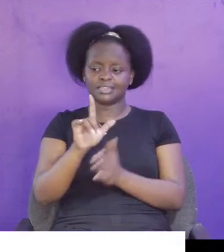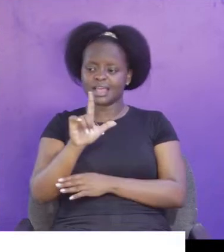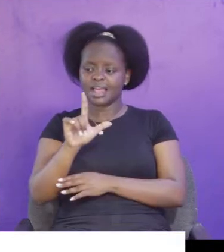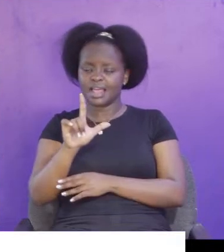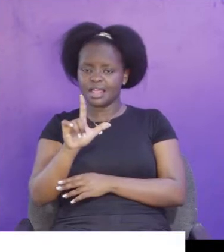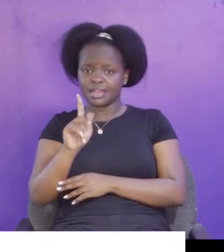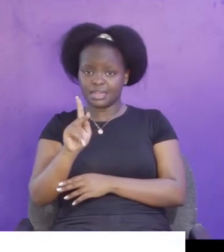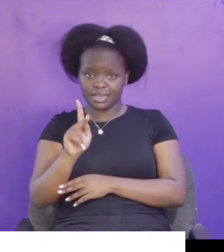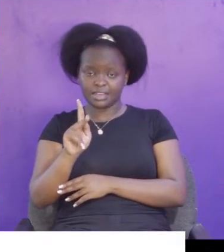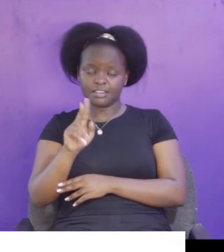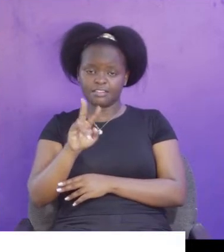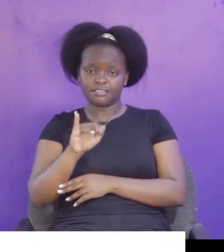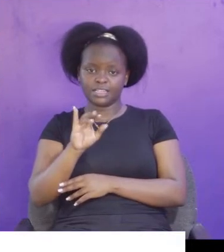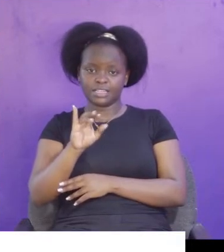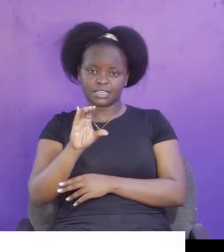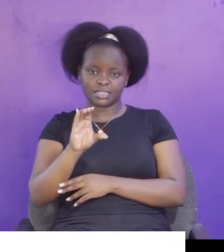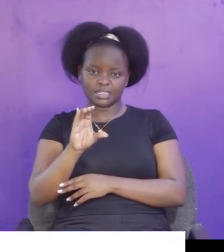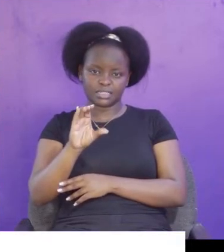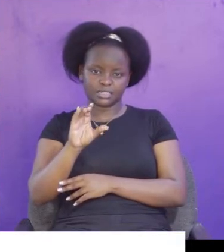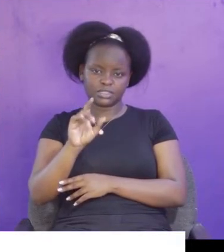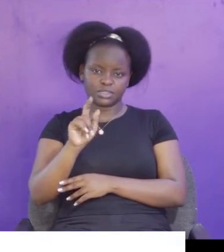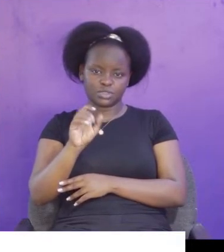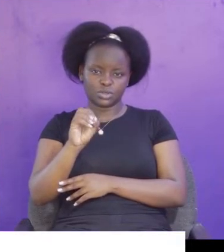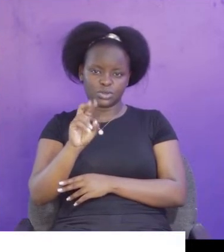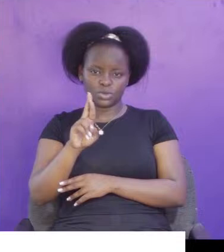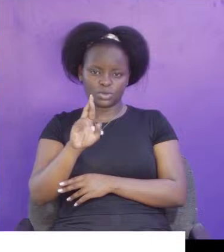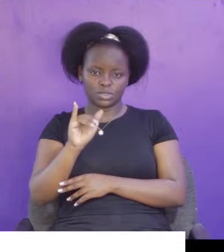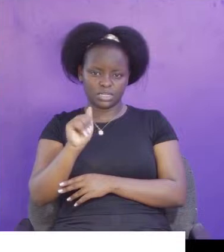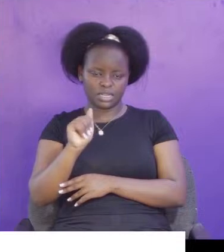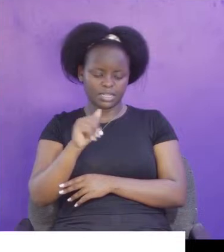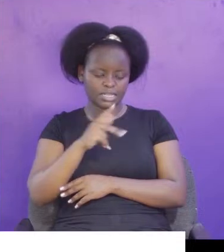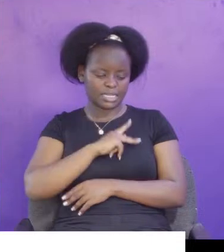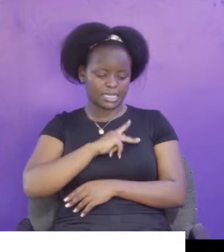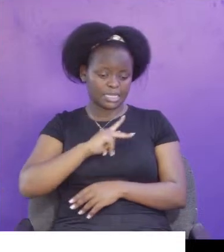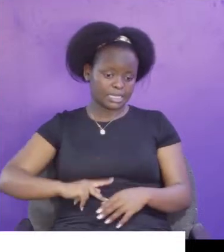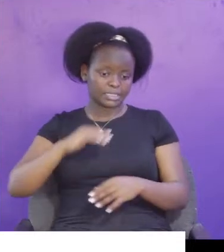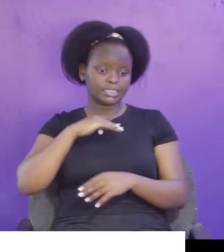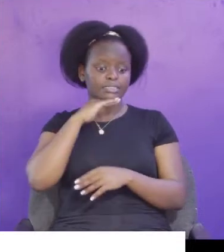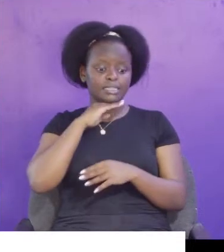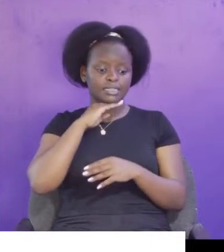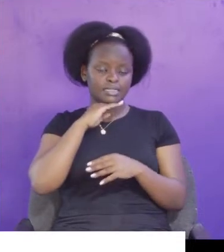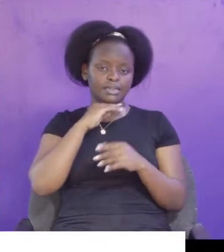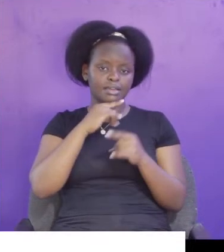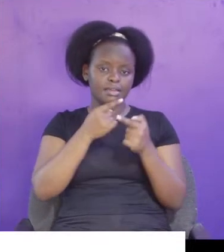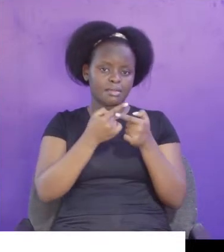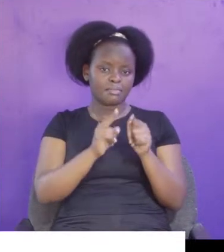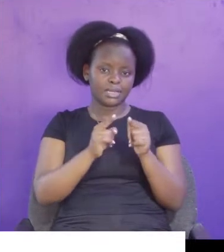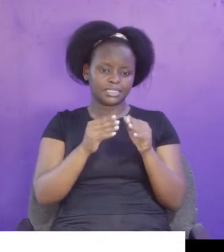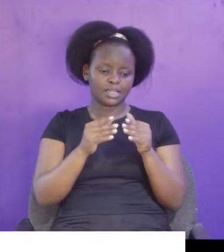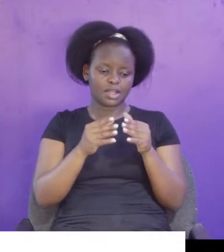sana. The king is dead, but long live the crown.